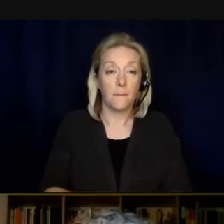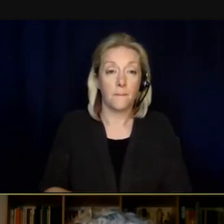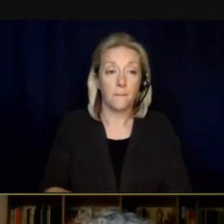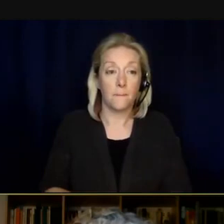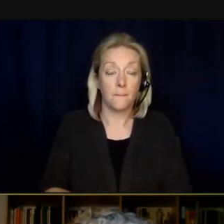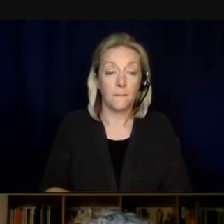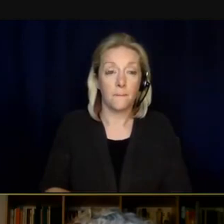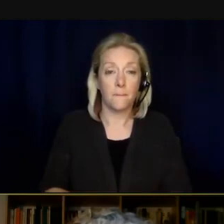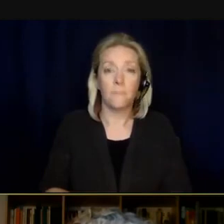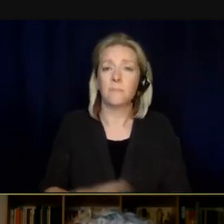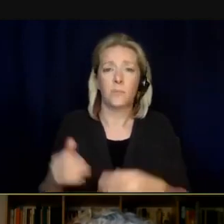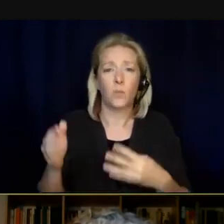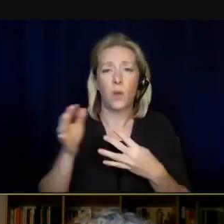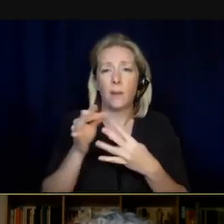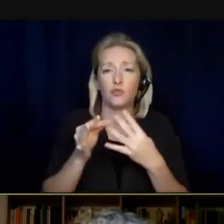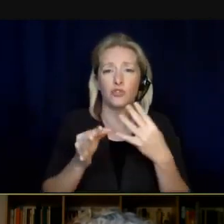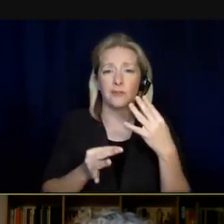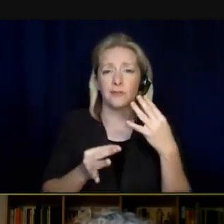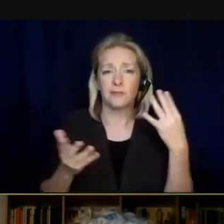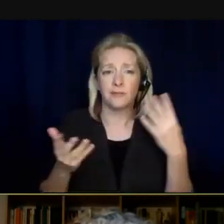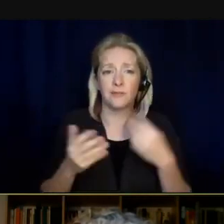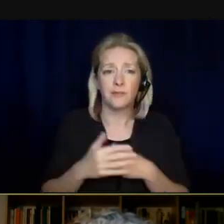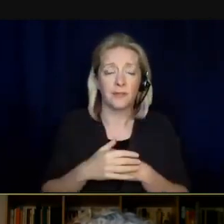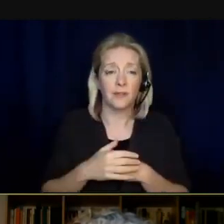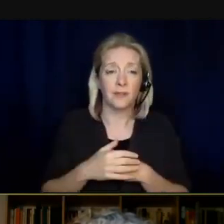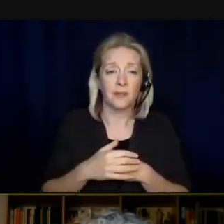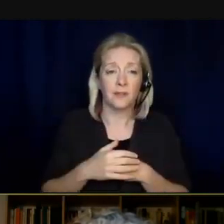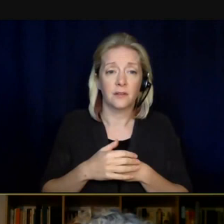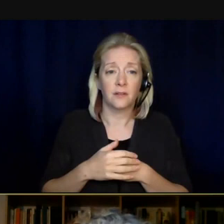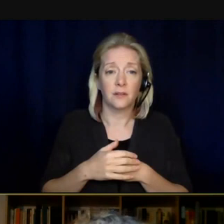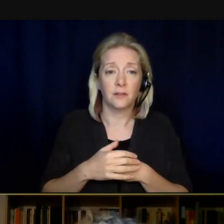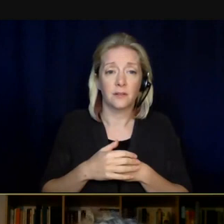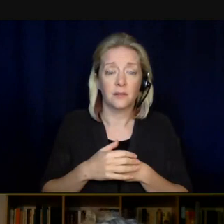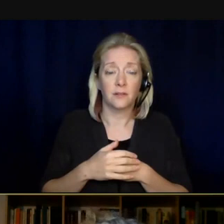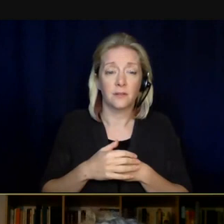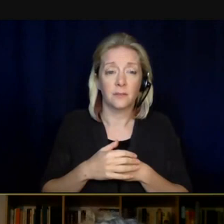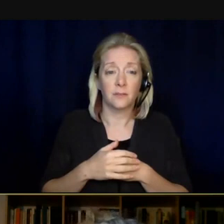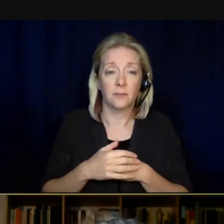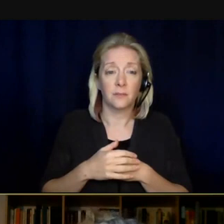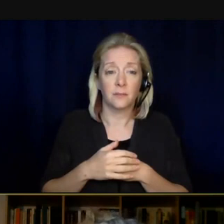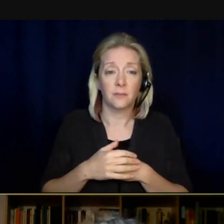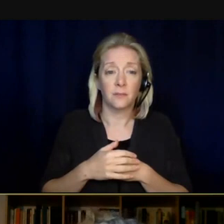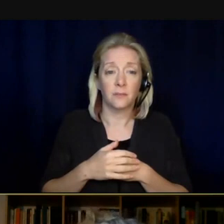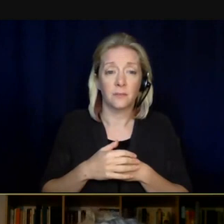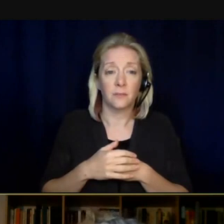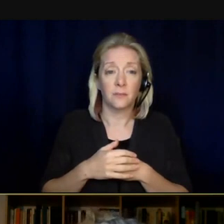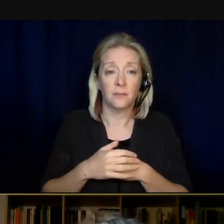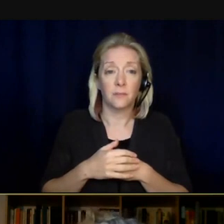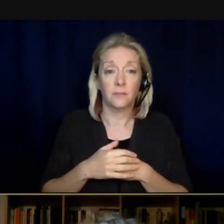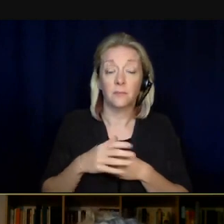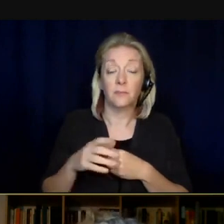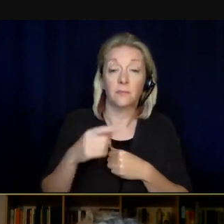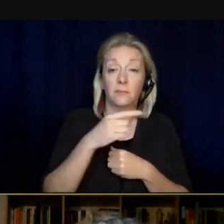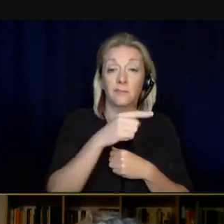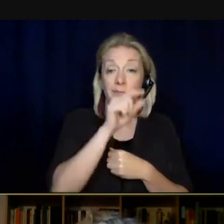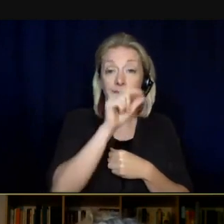Okay, so you have a bunch of options here of what you do with your text. This part over here, you can add all